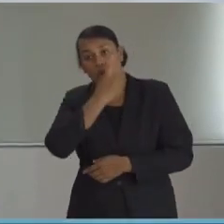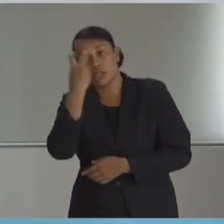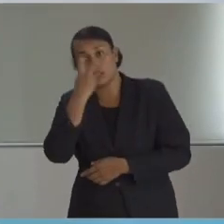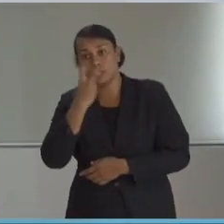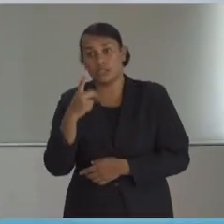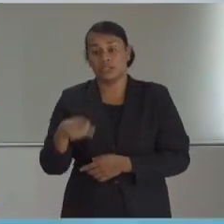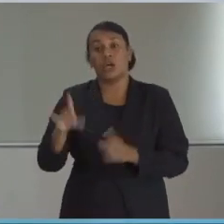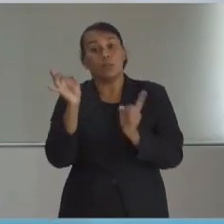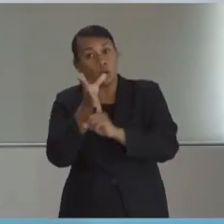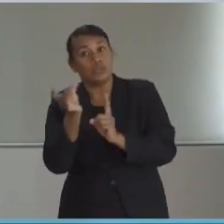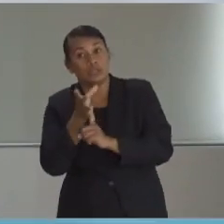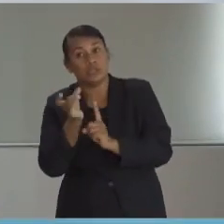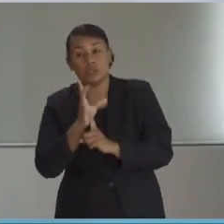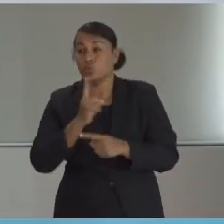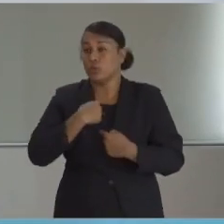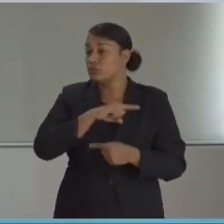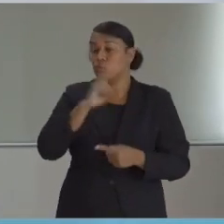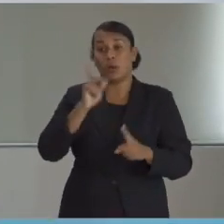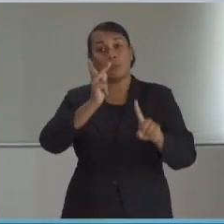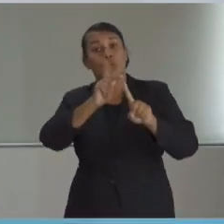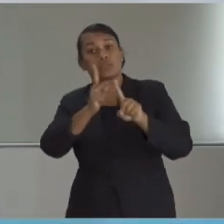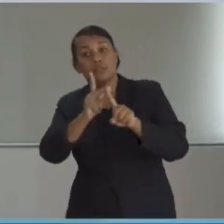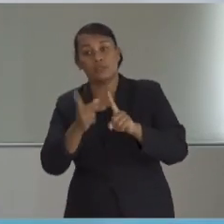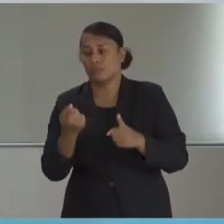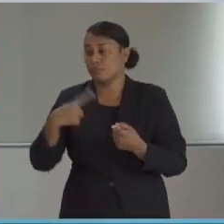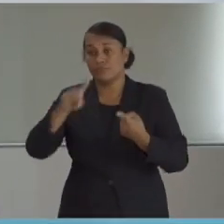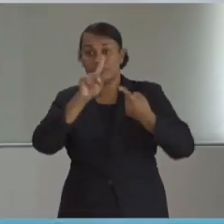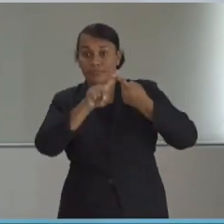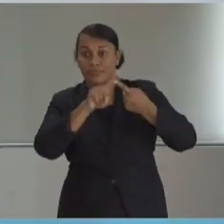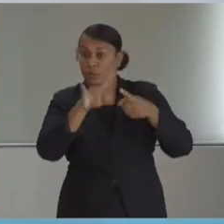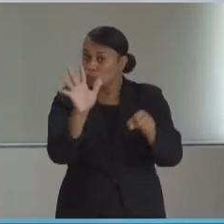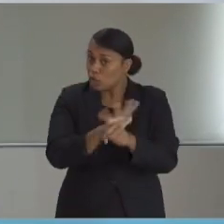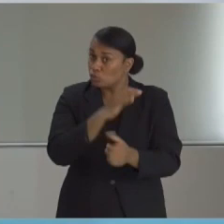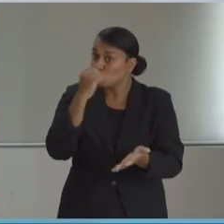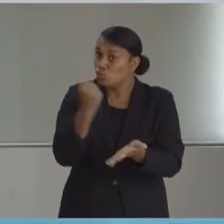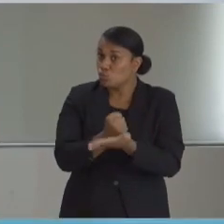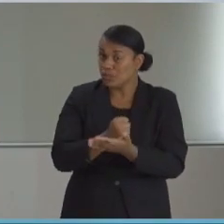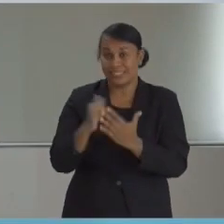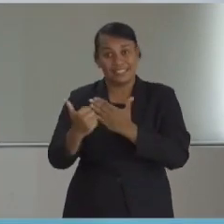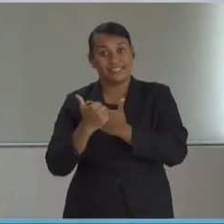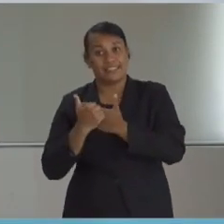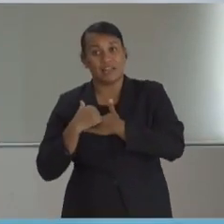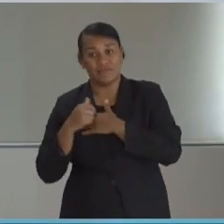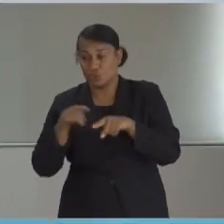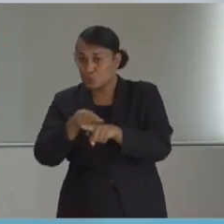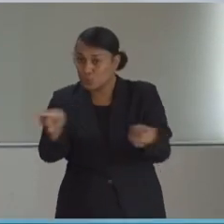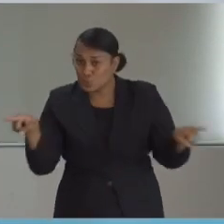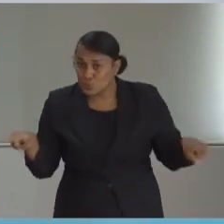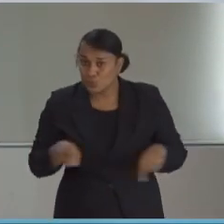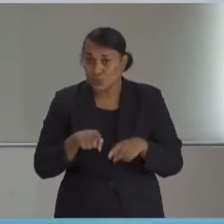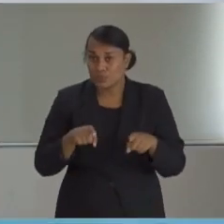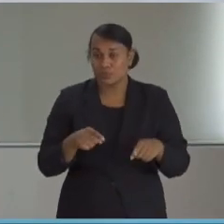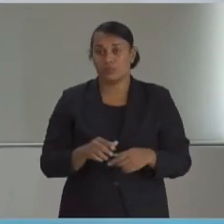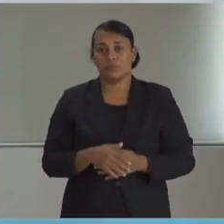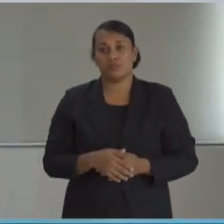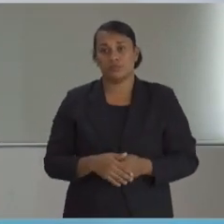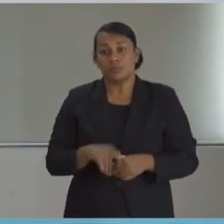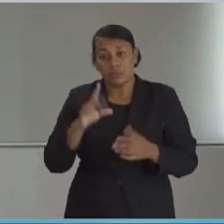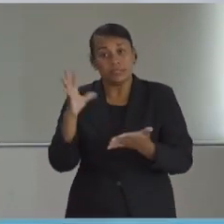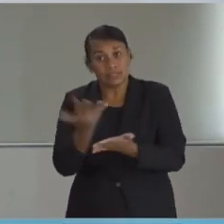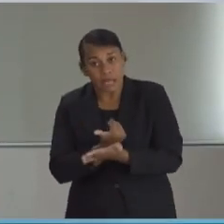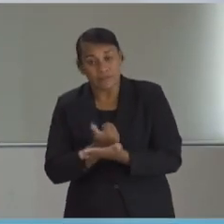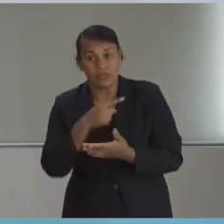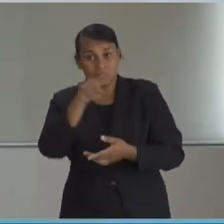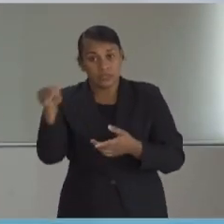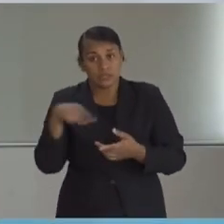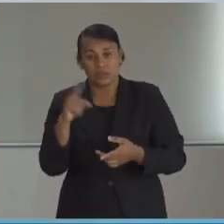one, is ensuring the safety, security, and well-being of our people, whether